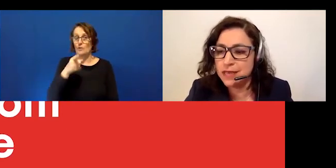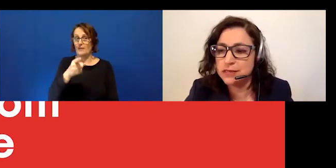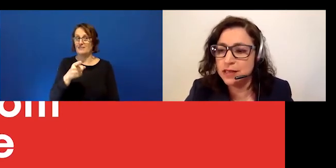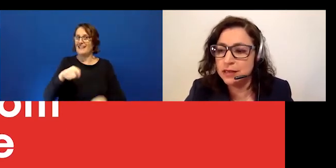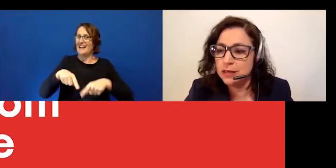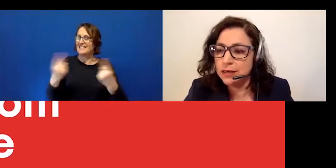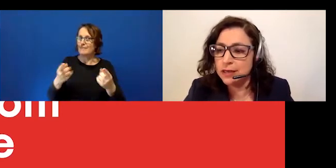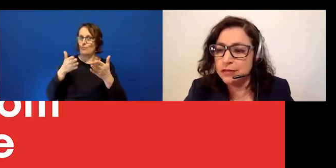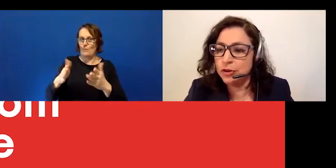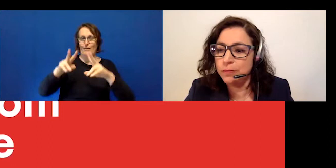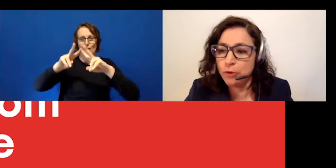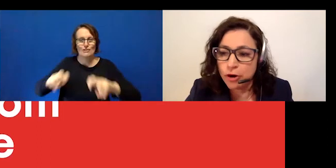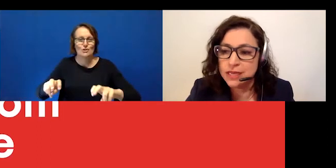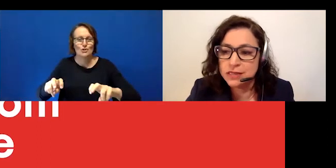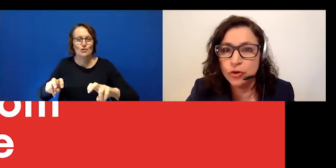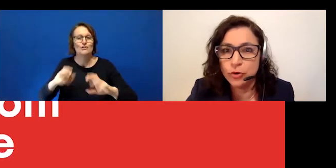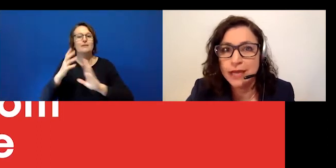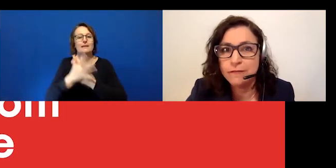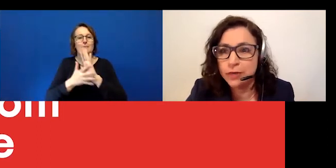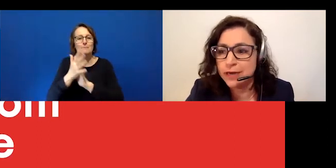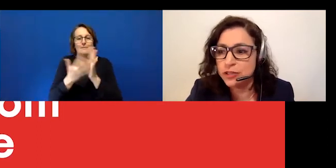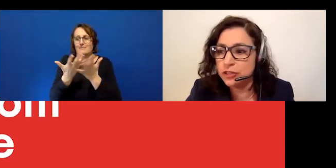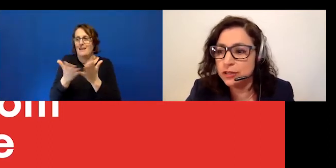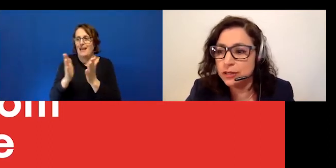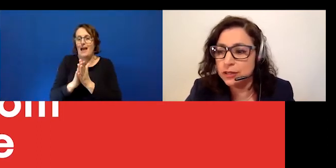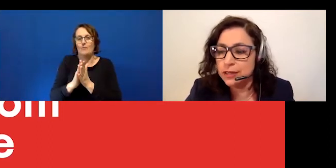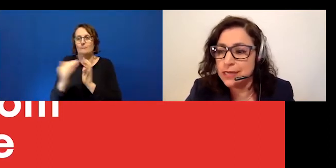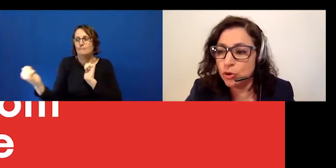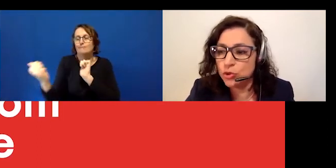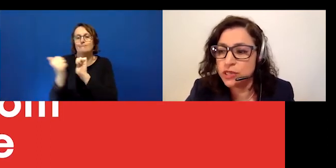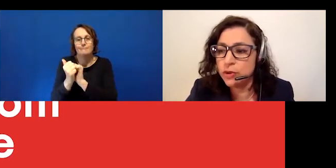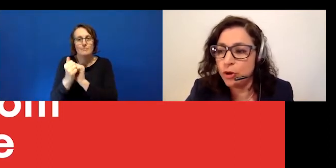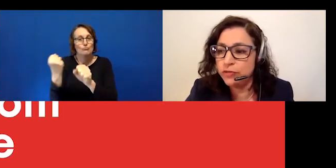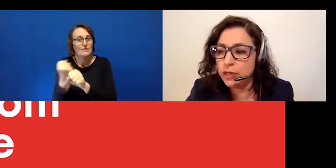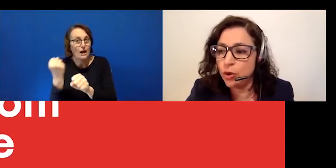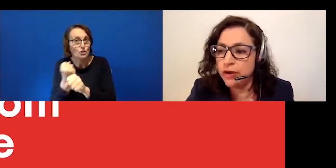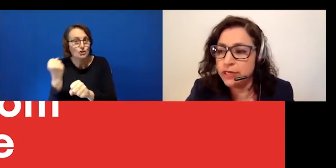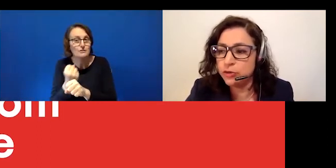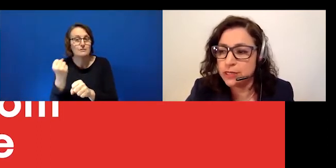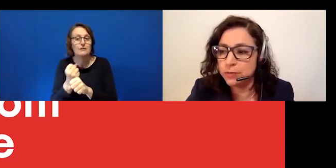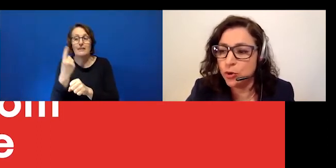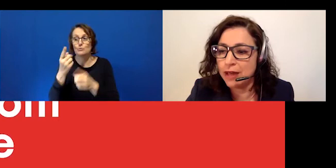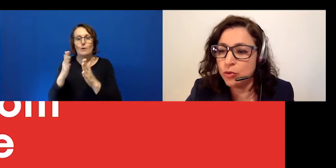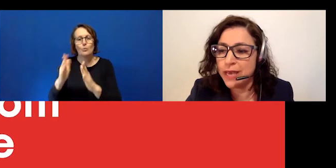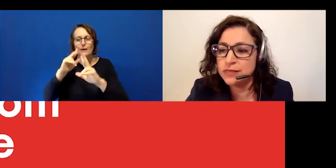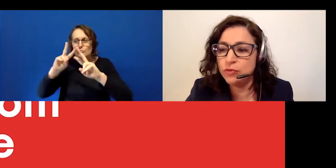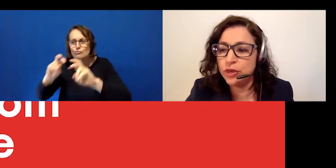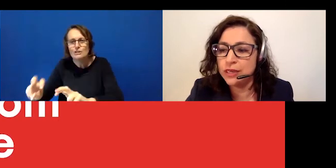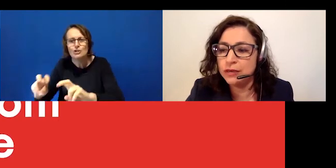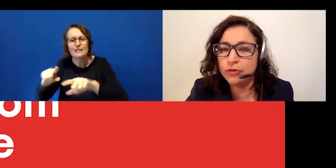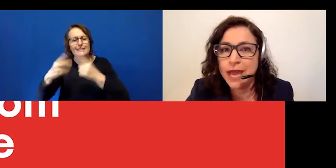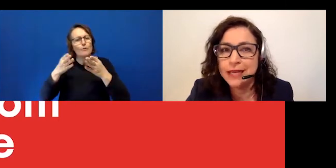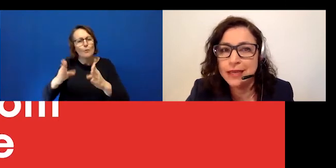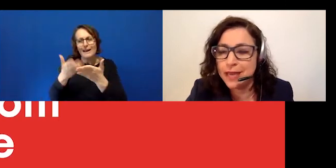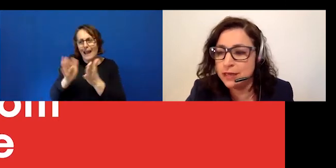in the sense that the process of creative production is also a mode of inquiry to explore other ways of